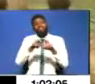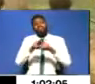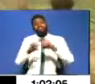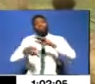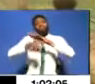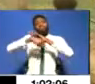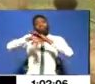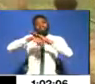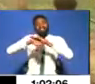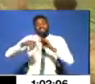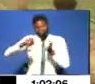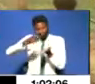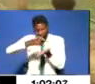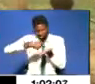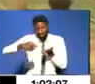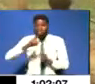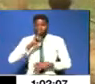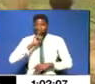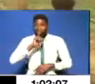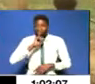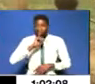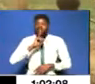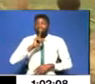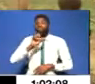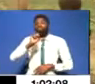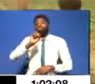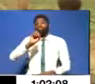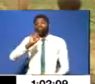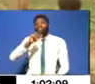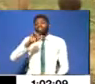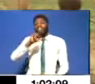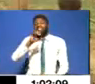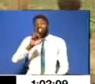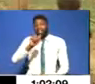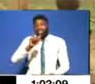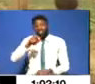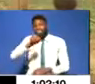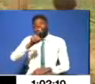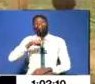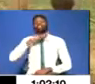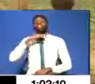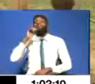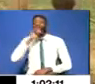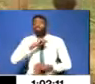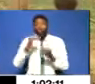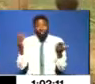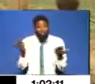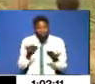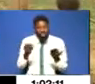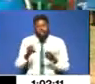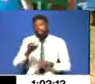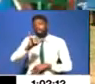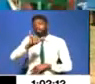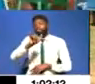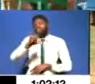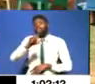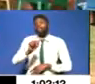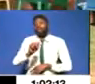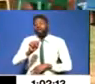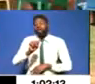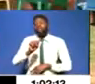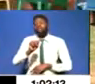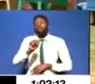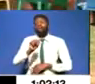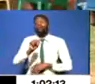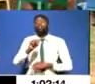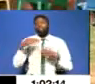ameandika kwamba songi na asuthi. Wamekufa na wako Yala mochari. Come and pick them tomorrow. Tukafika,